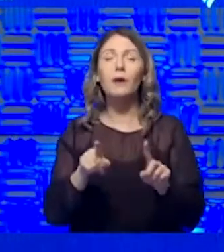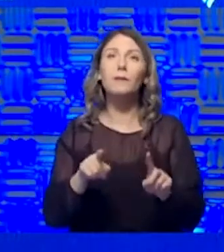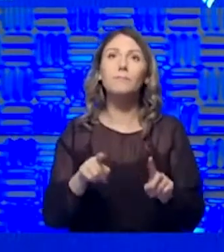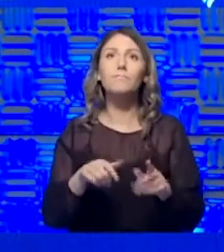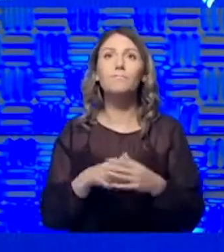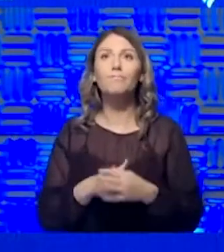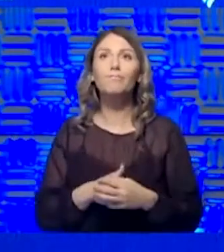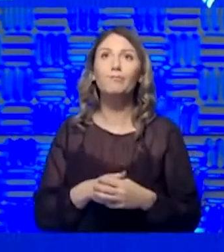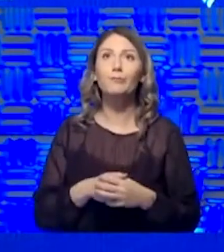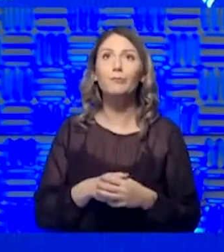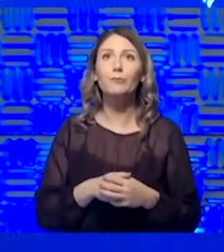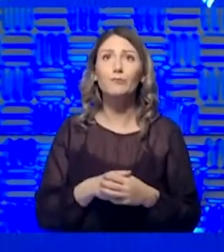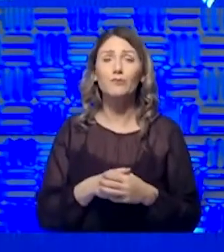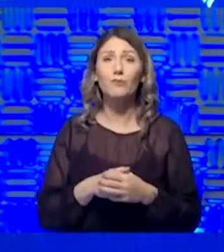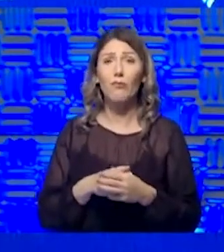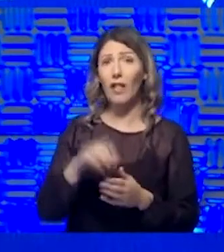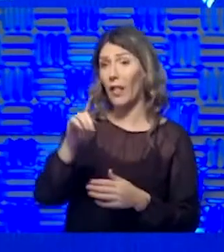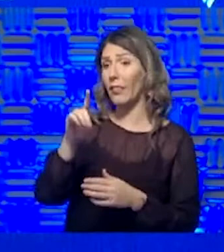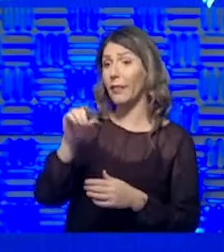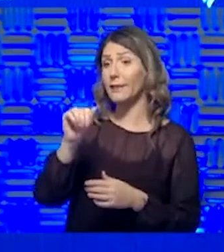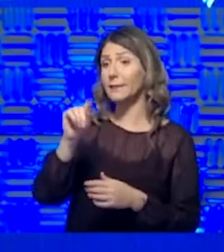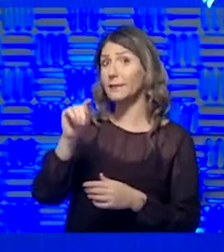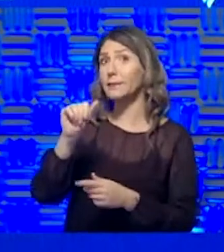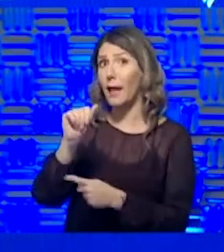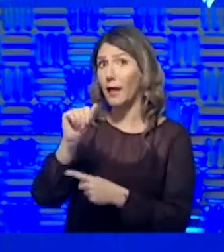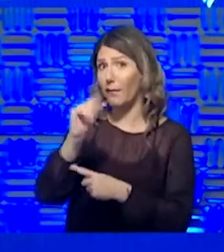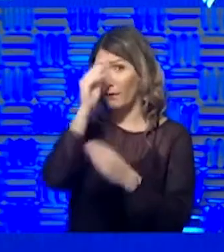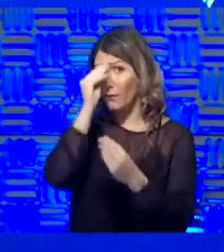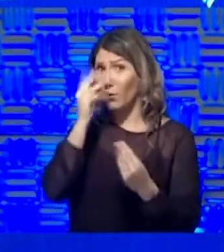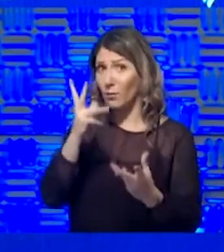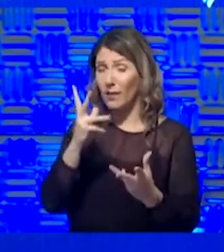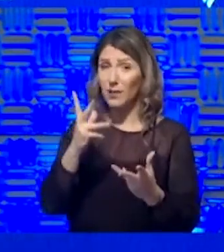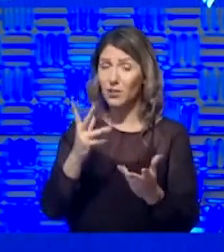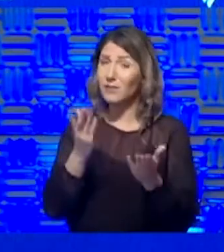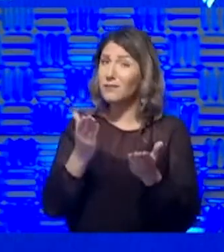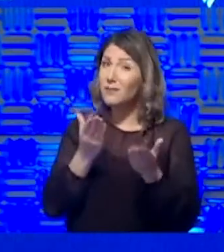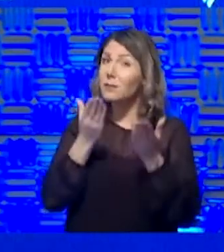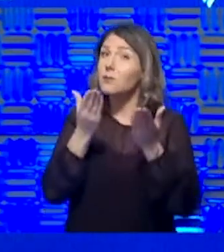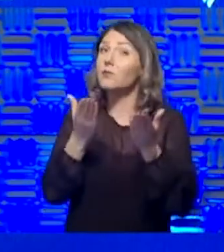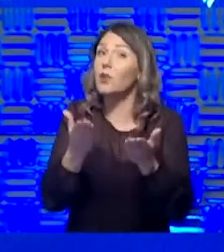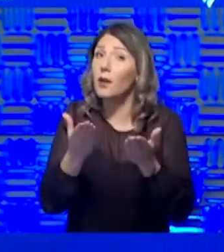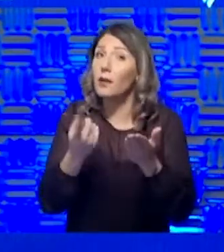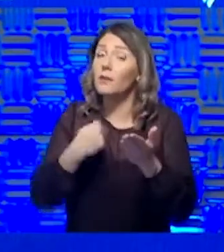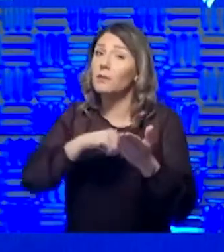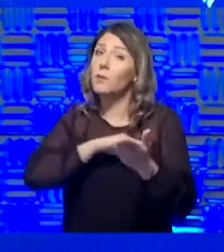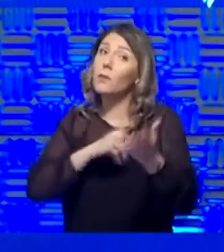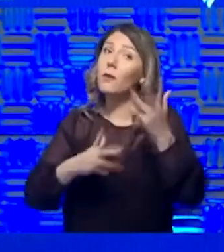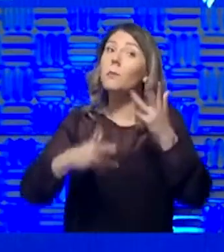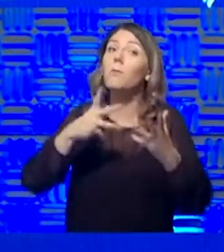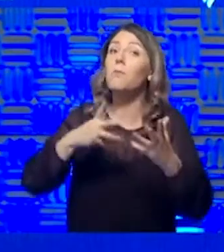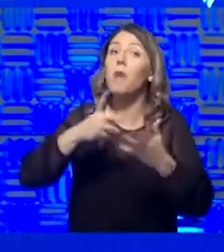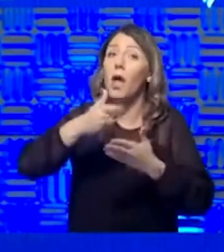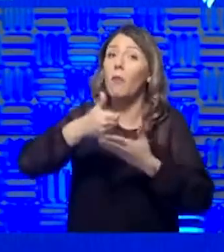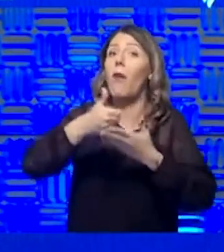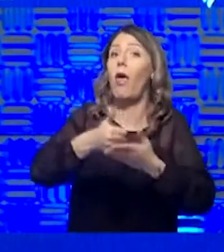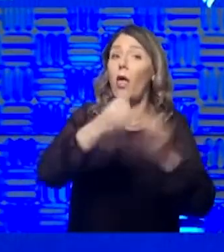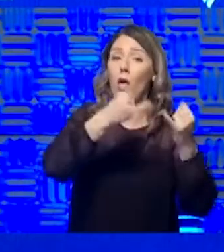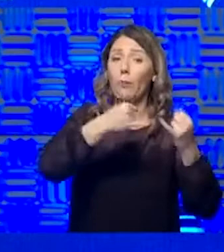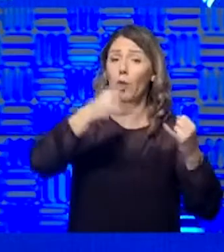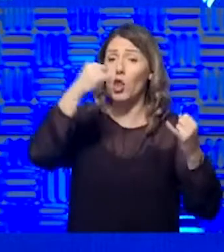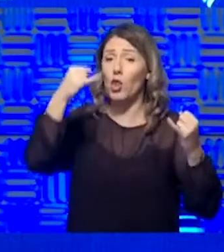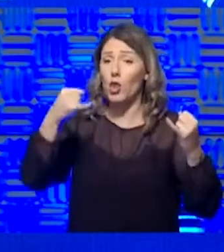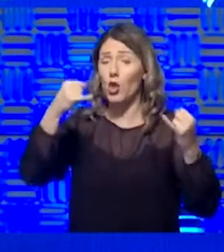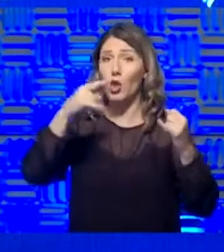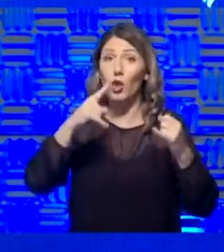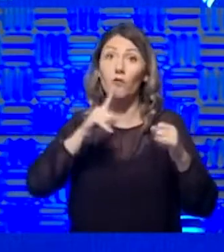But the data, I think, Dana, suggests that we may have helped blunt the curve a little bit by the very